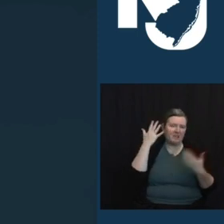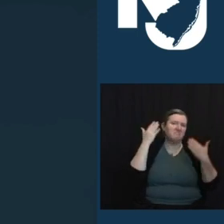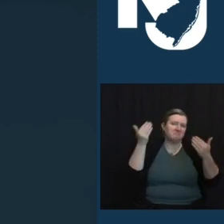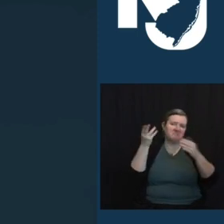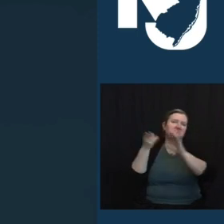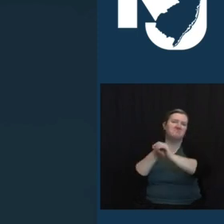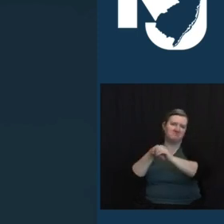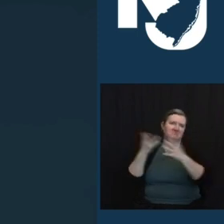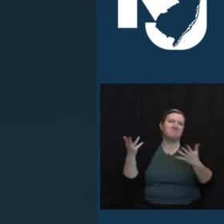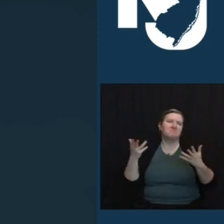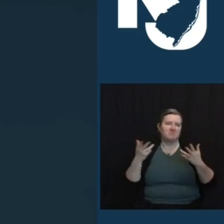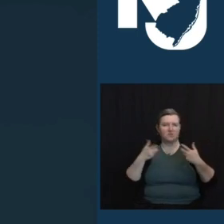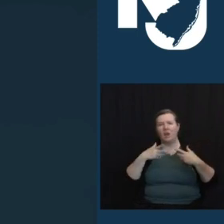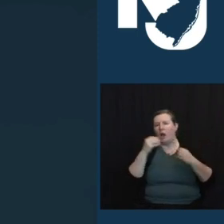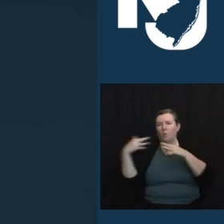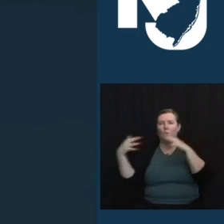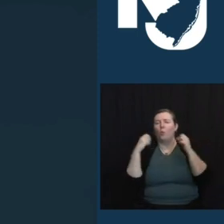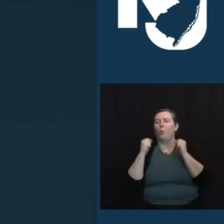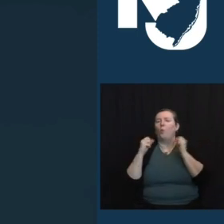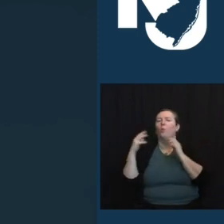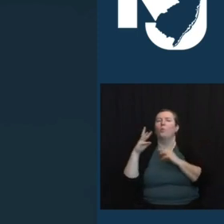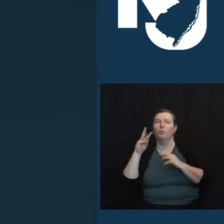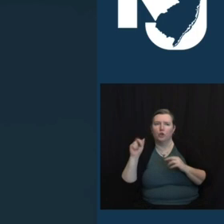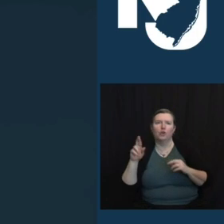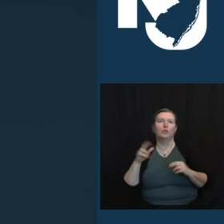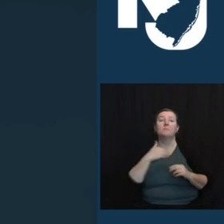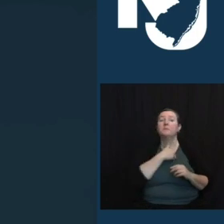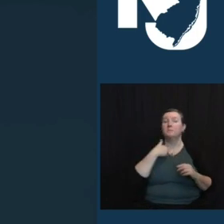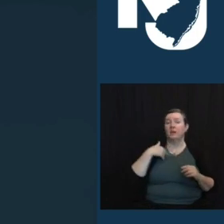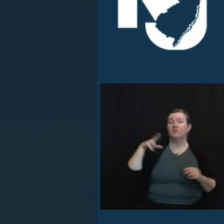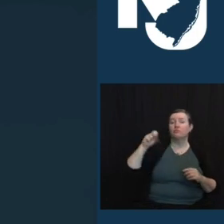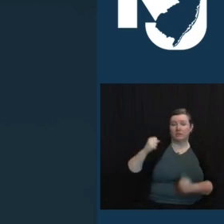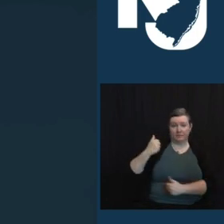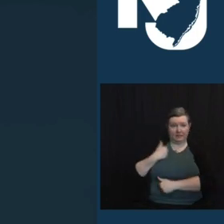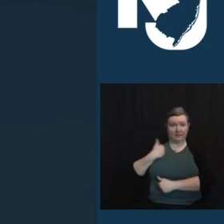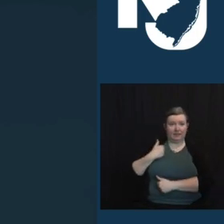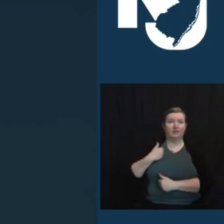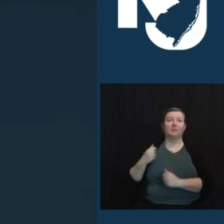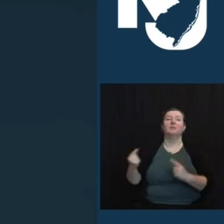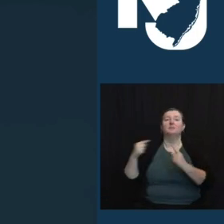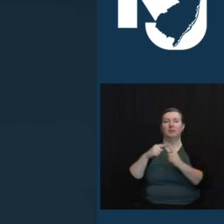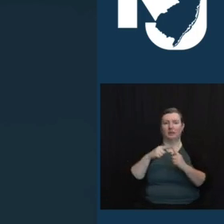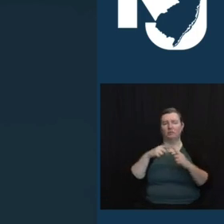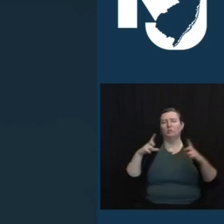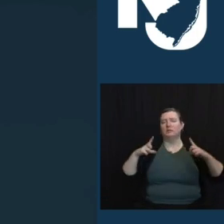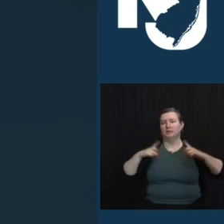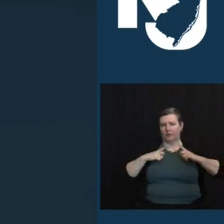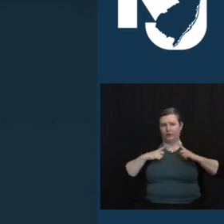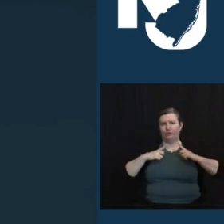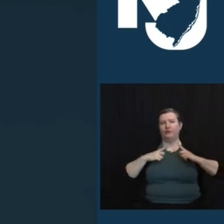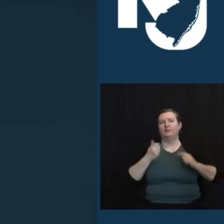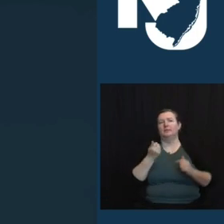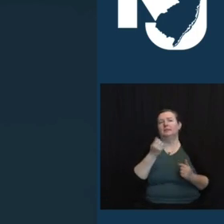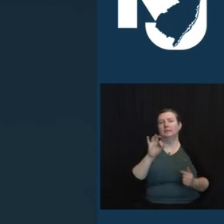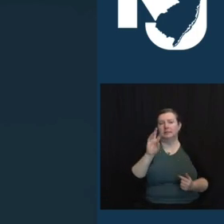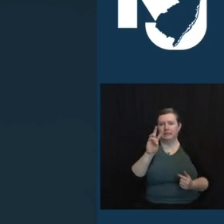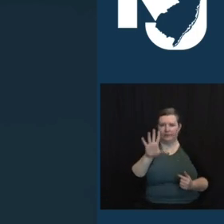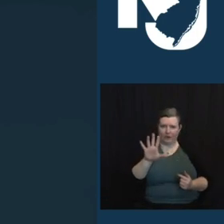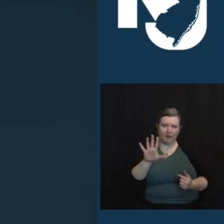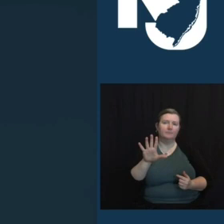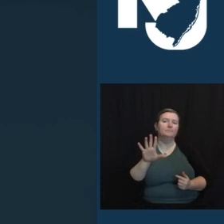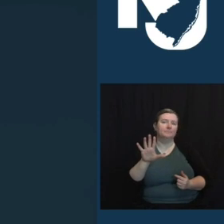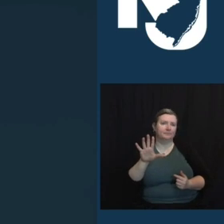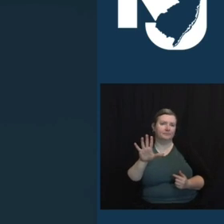War. He remained a member of the United States military until retiring from service in 1965, and then he embarked on a